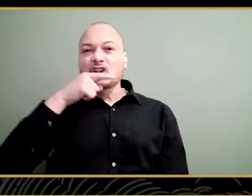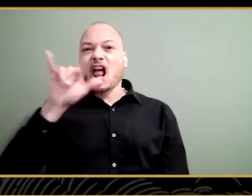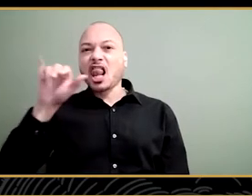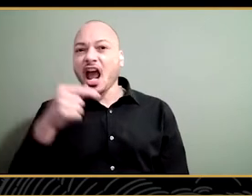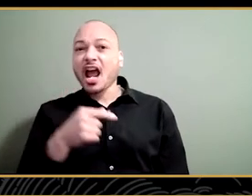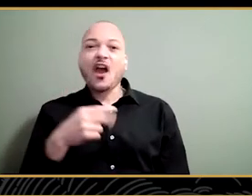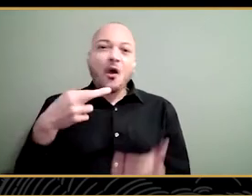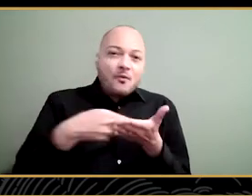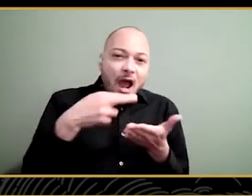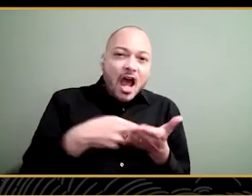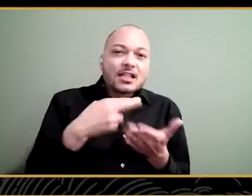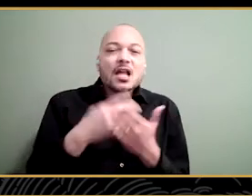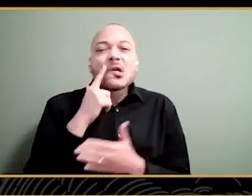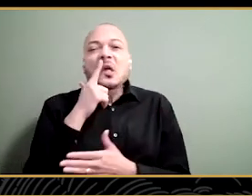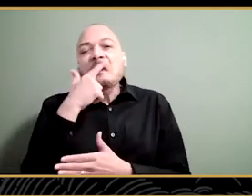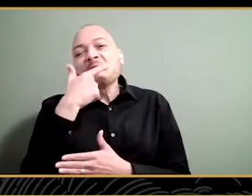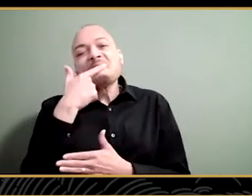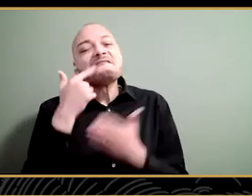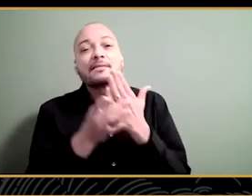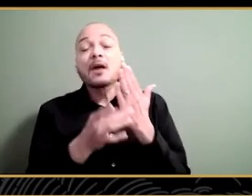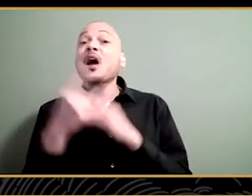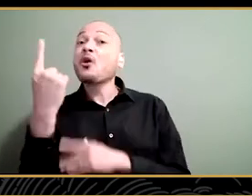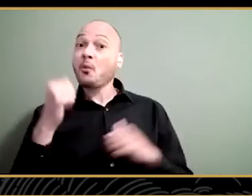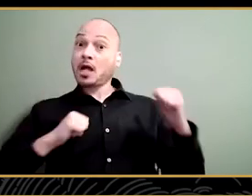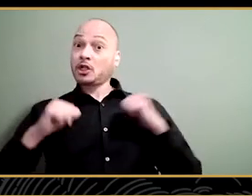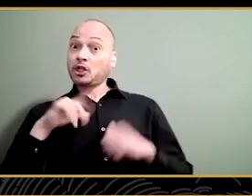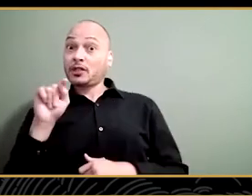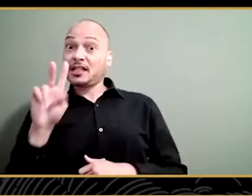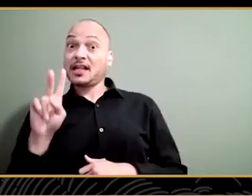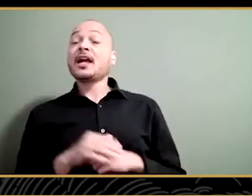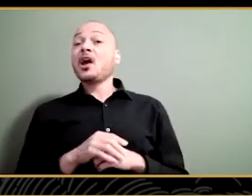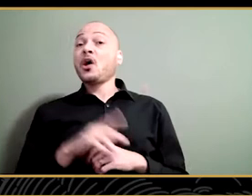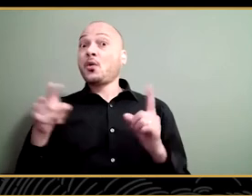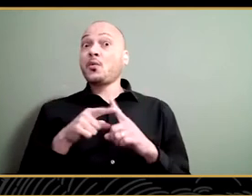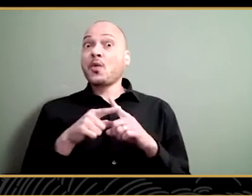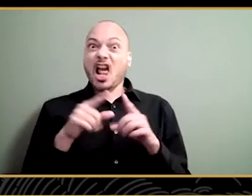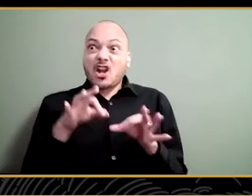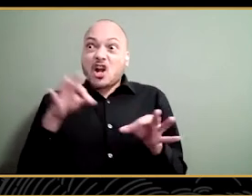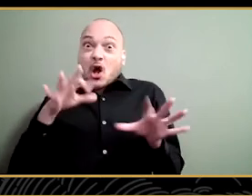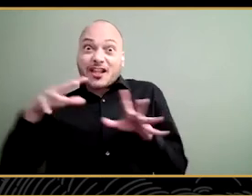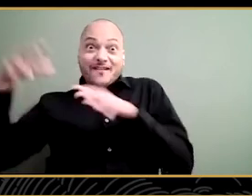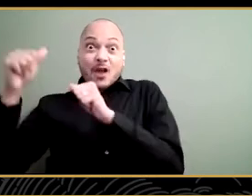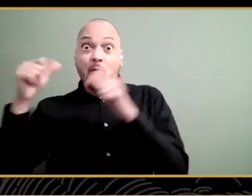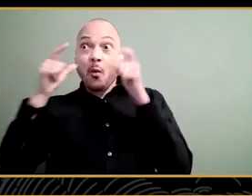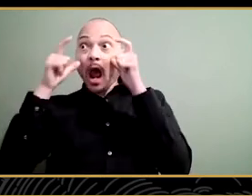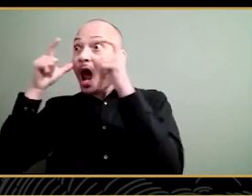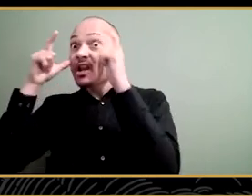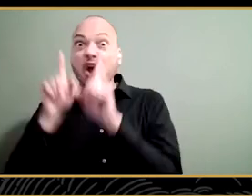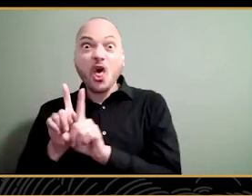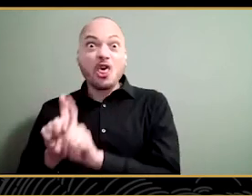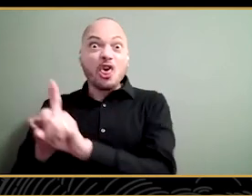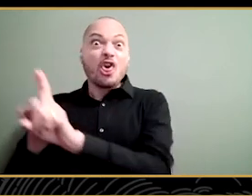grease smear. That one episode of Key and Peel, where the ghouls flee from them wide-eyed, hustle over a wooden